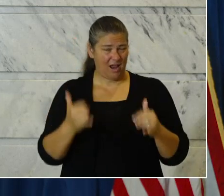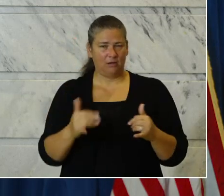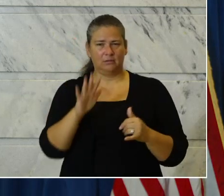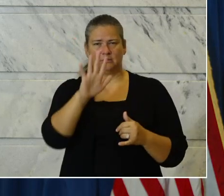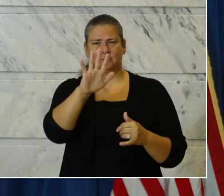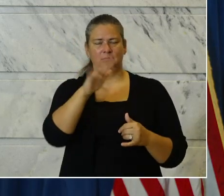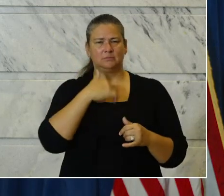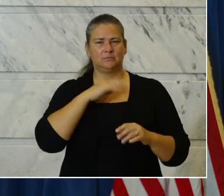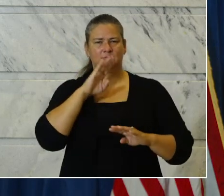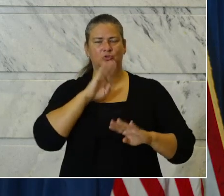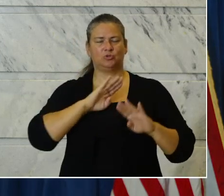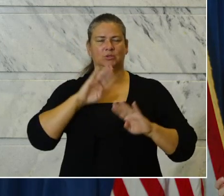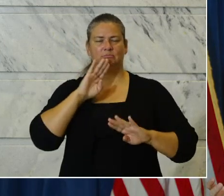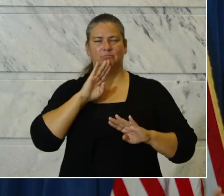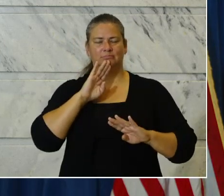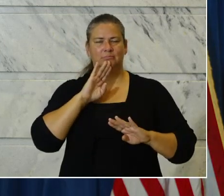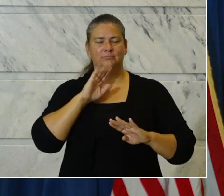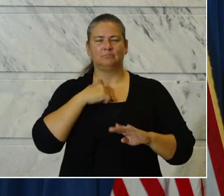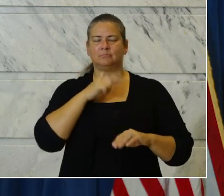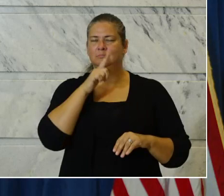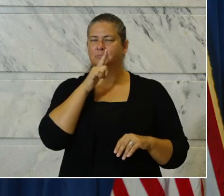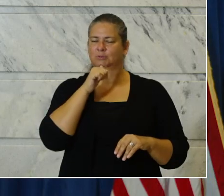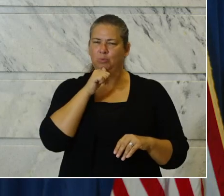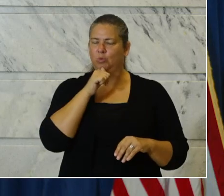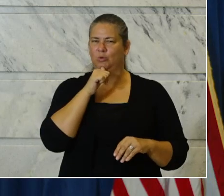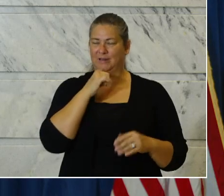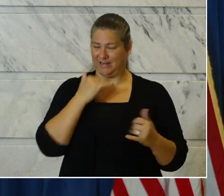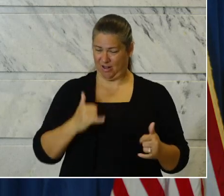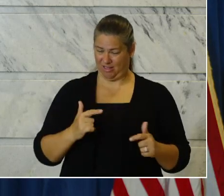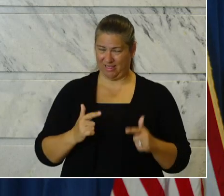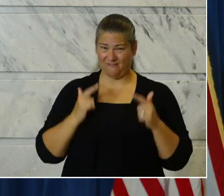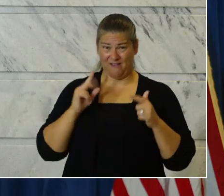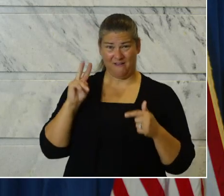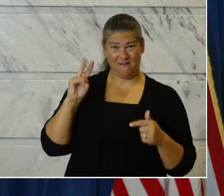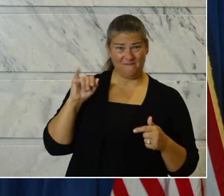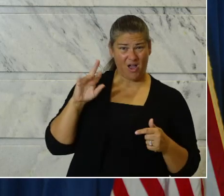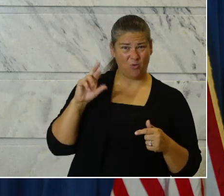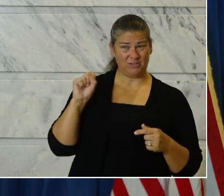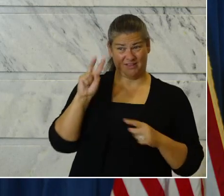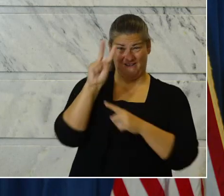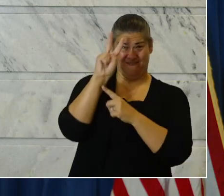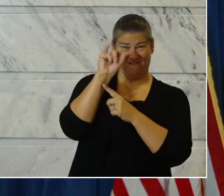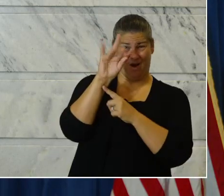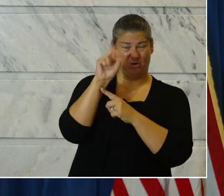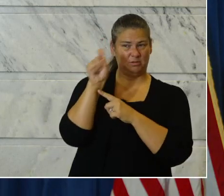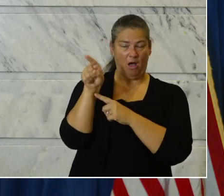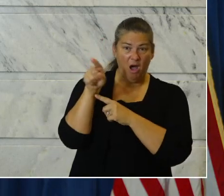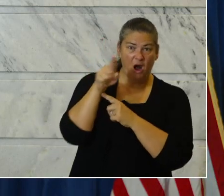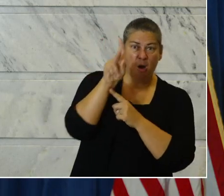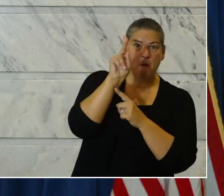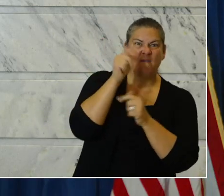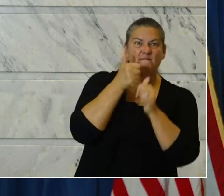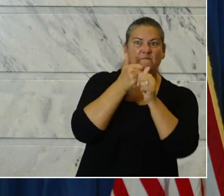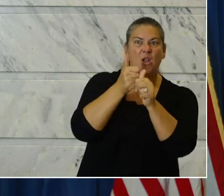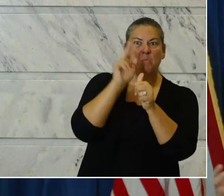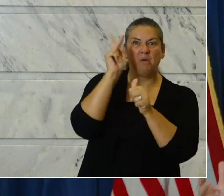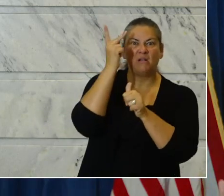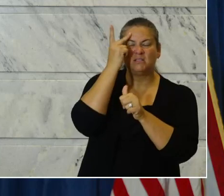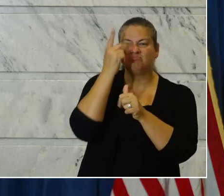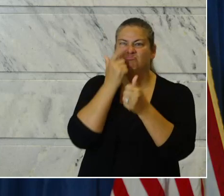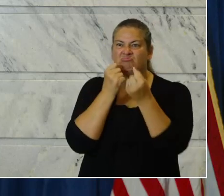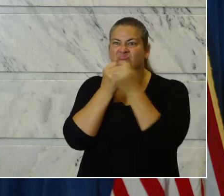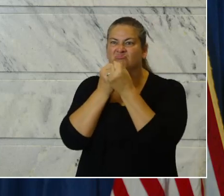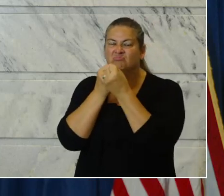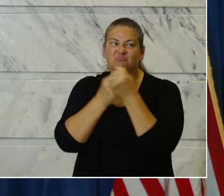incredibly disappointing that in the major battle of our lifetime against a virus that doesn't give a darn about whether we're a Democrat and Republican,